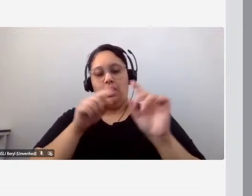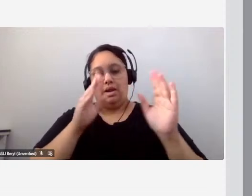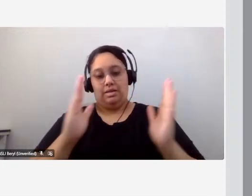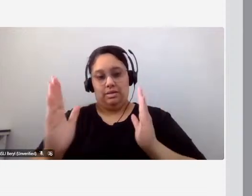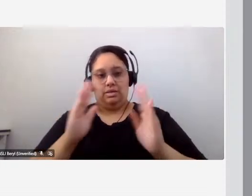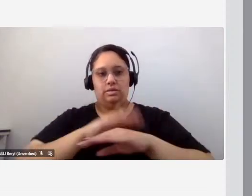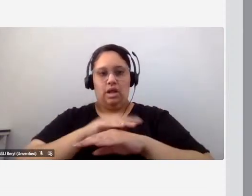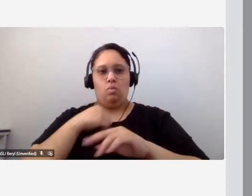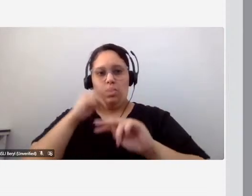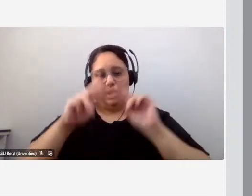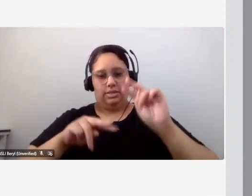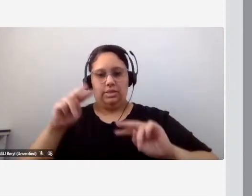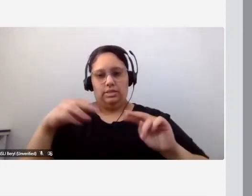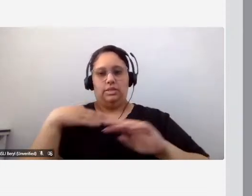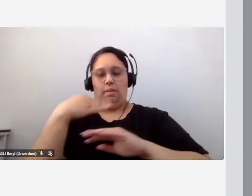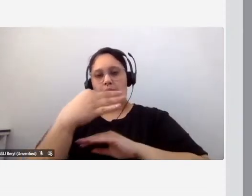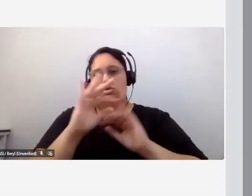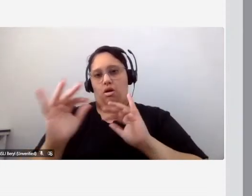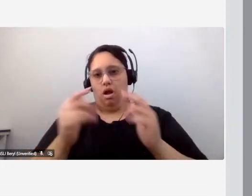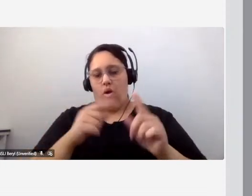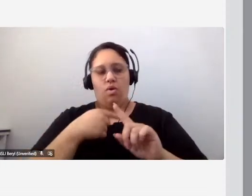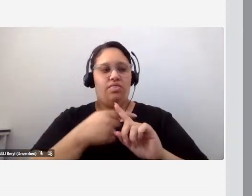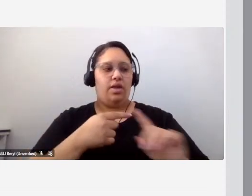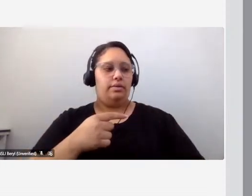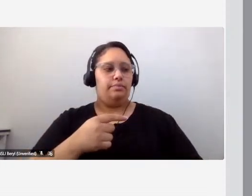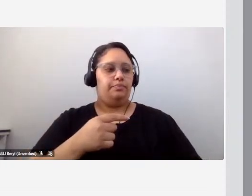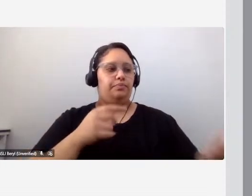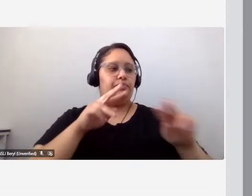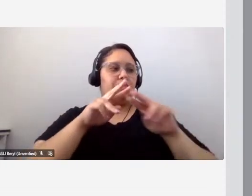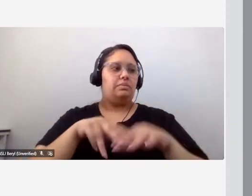we then assess the applications, and depending on the